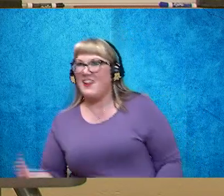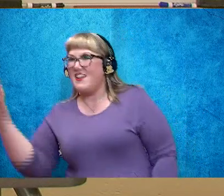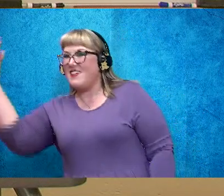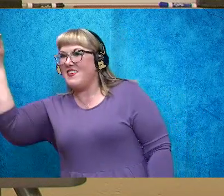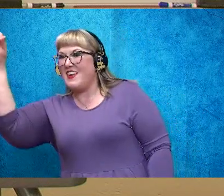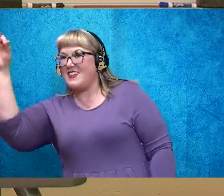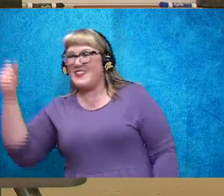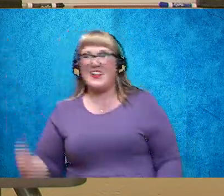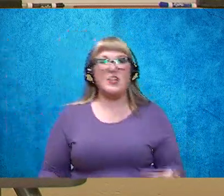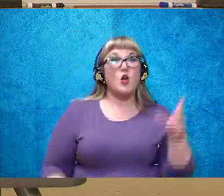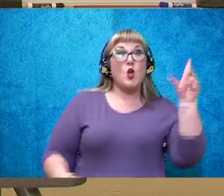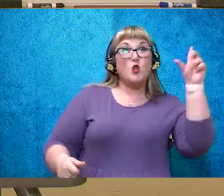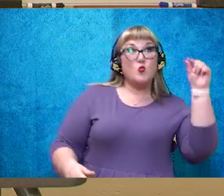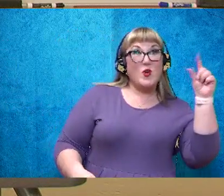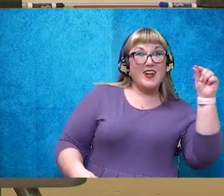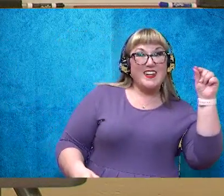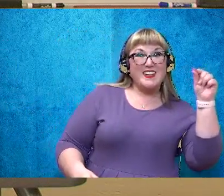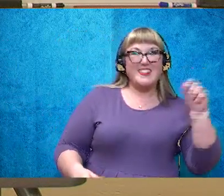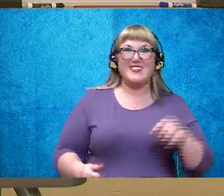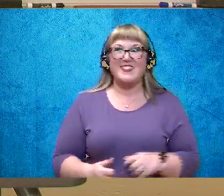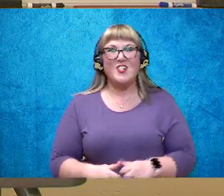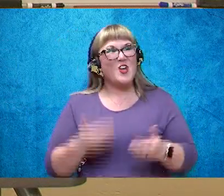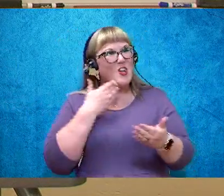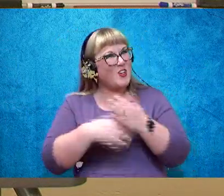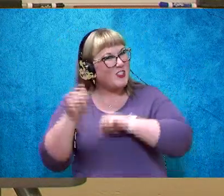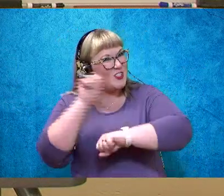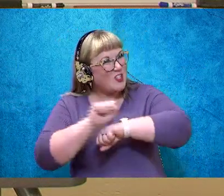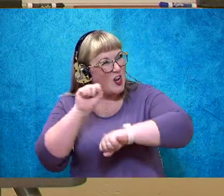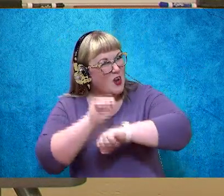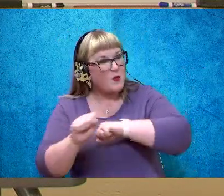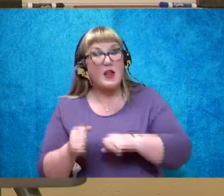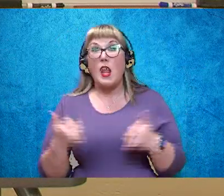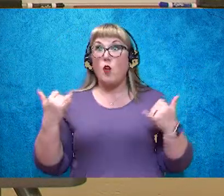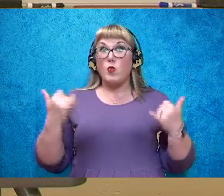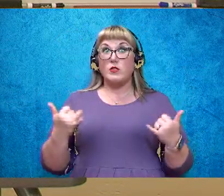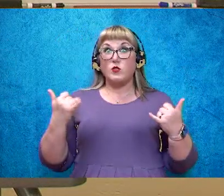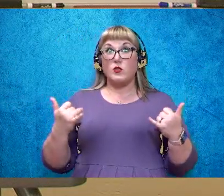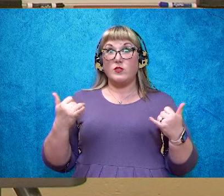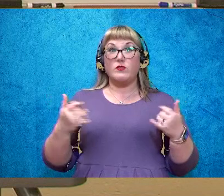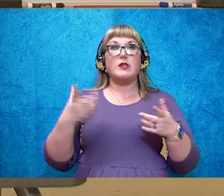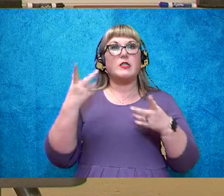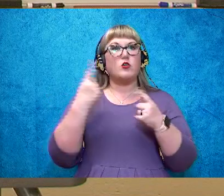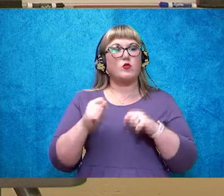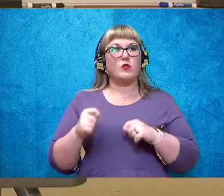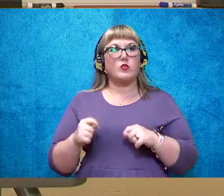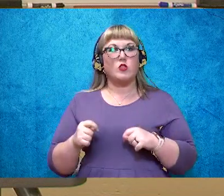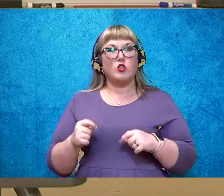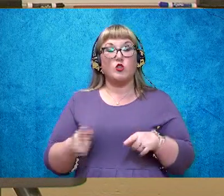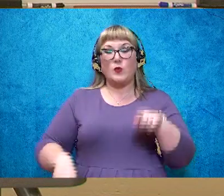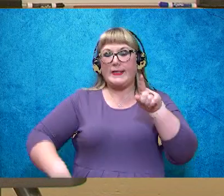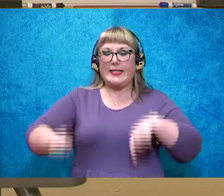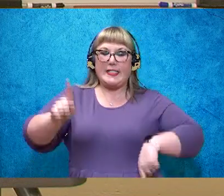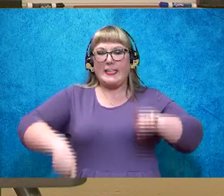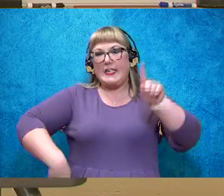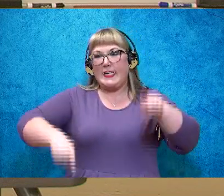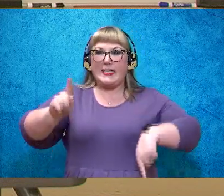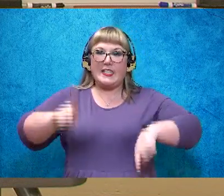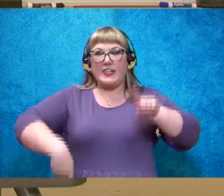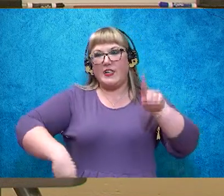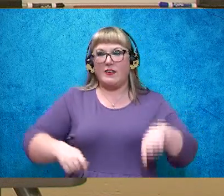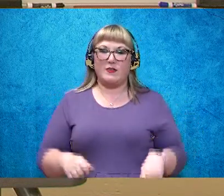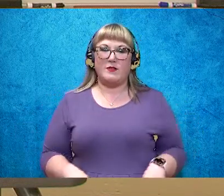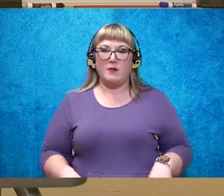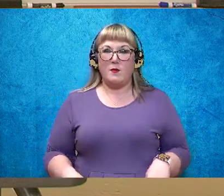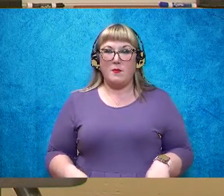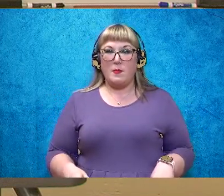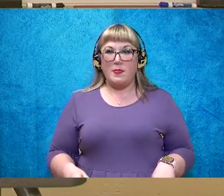18, 19, 20. Good job. All right, now let's try to kick our feet. Are you ready? Let's kick our feet in front of us as